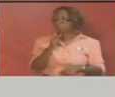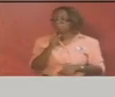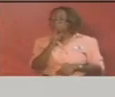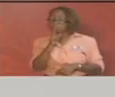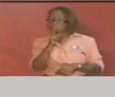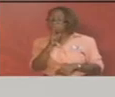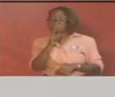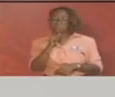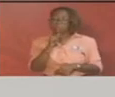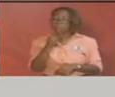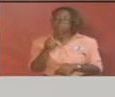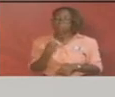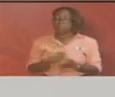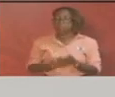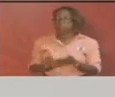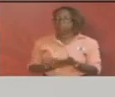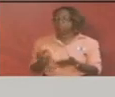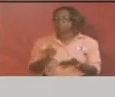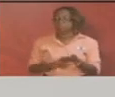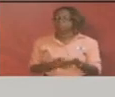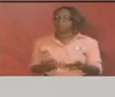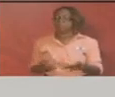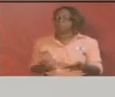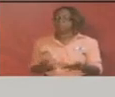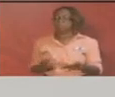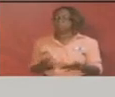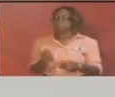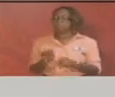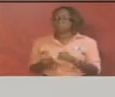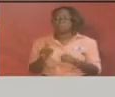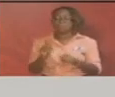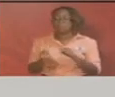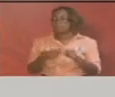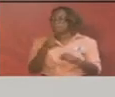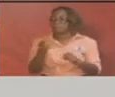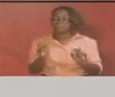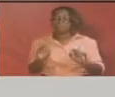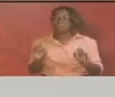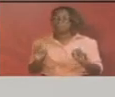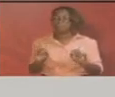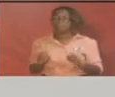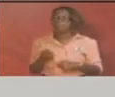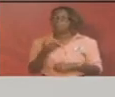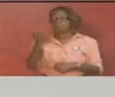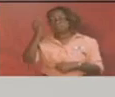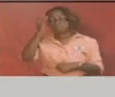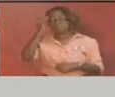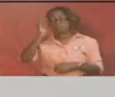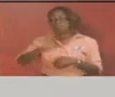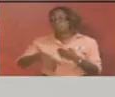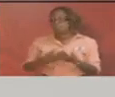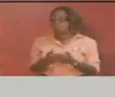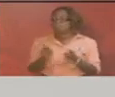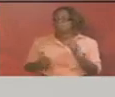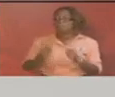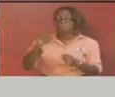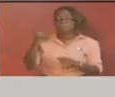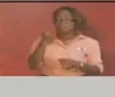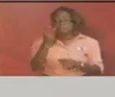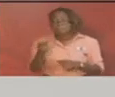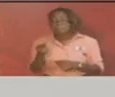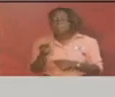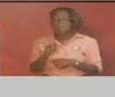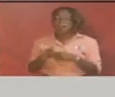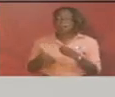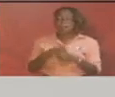other platform, as you know, that is in the public domain is the African Medical Council, which we had received a saving gram